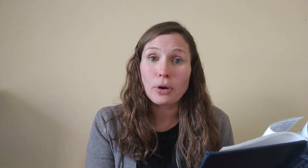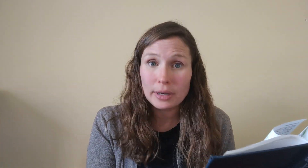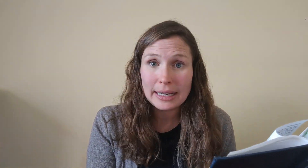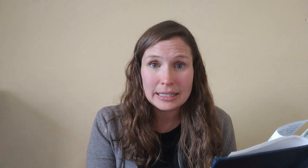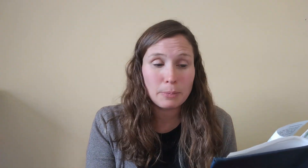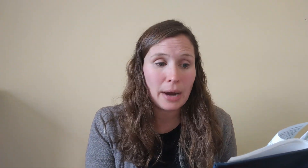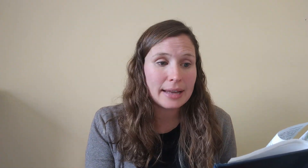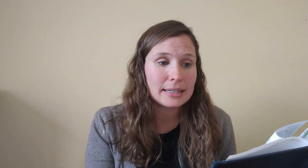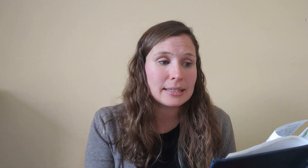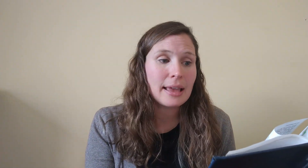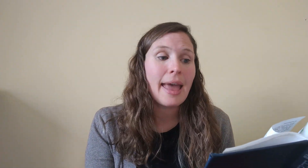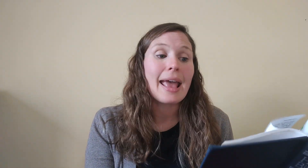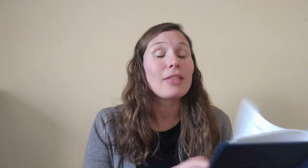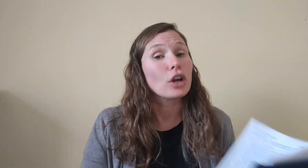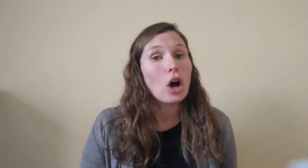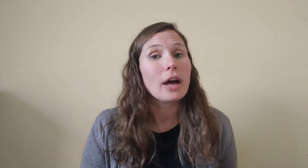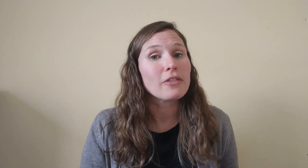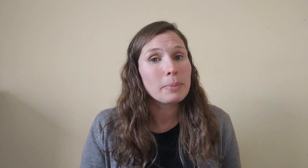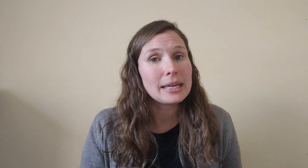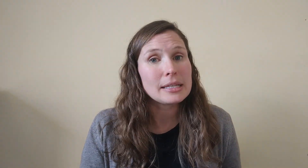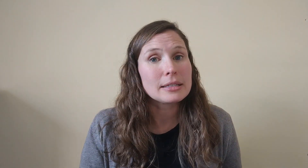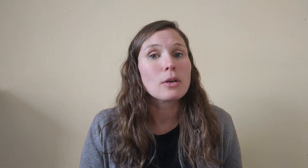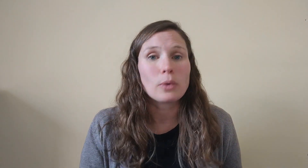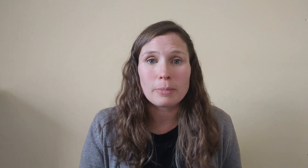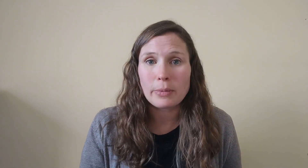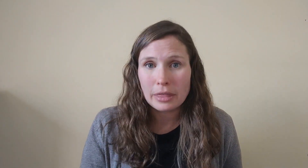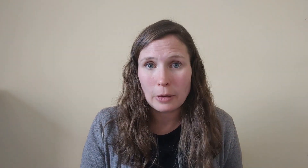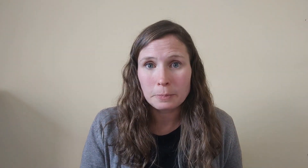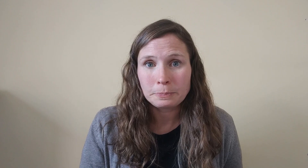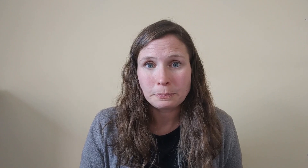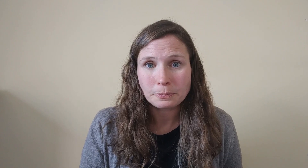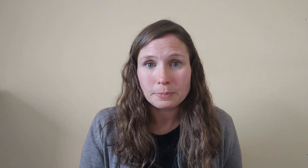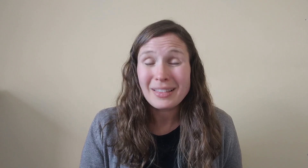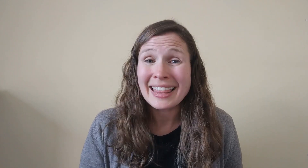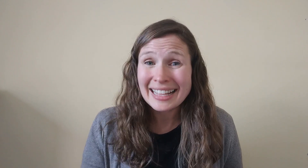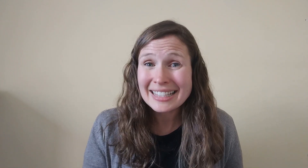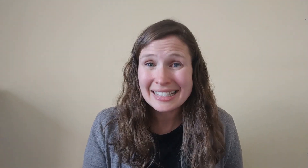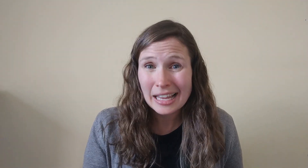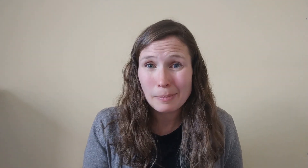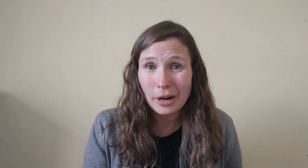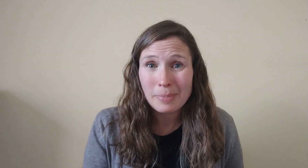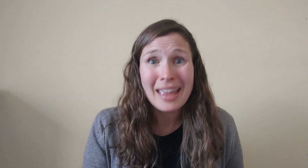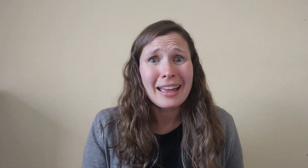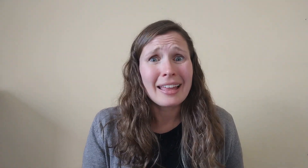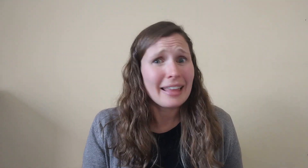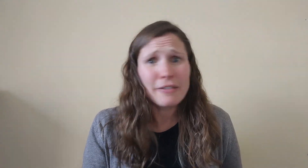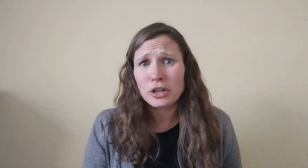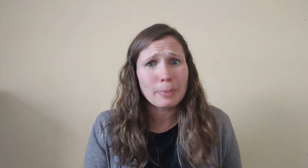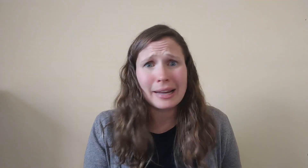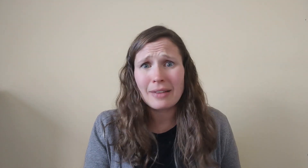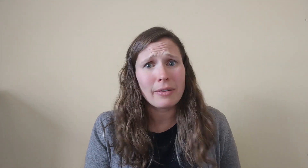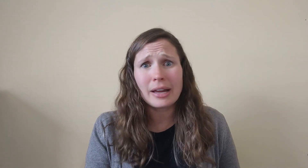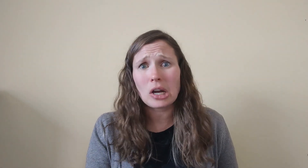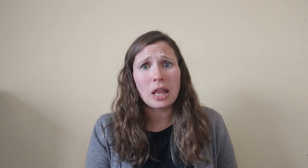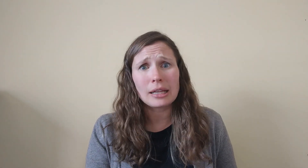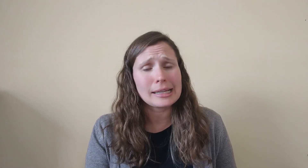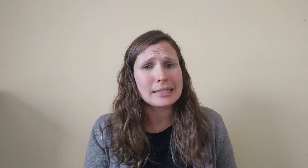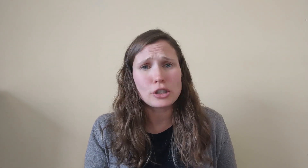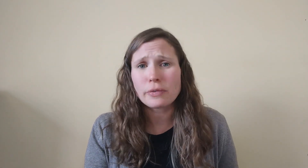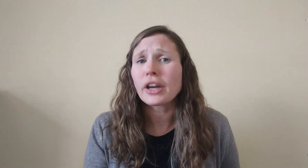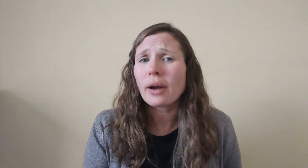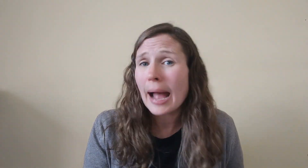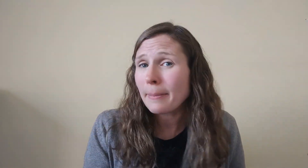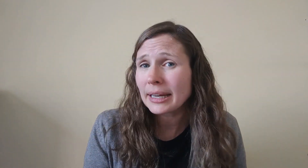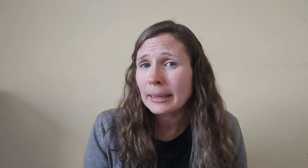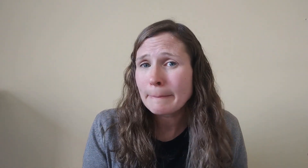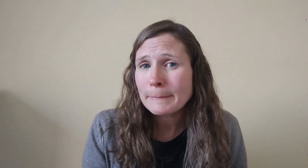in me, put it into practice, and the God of peace will be with you. That's the second part. That first part gave a very long list.